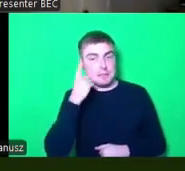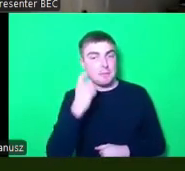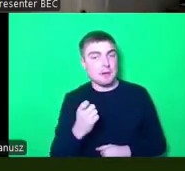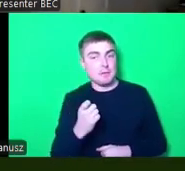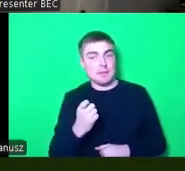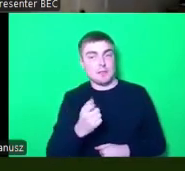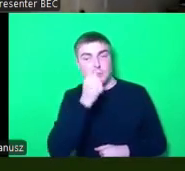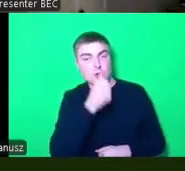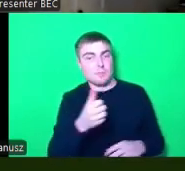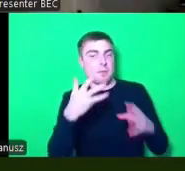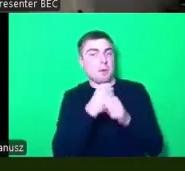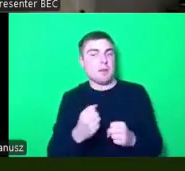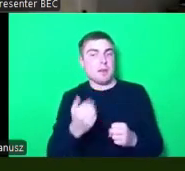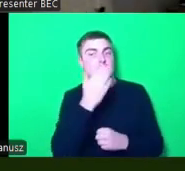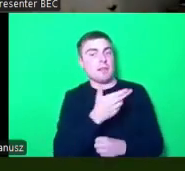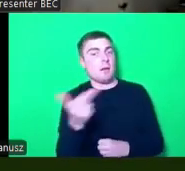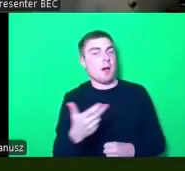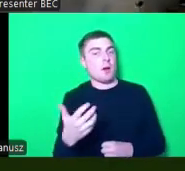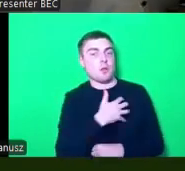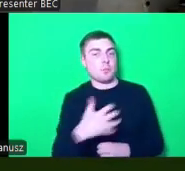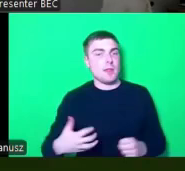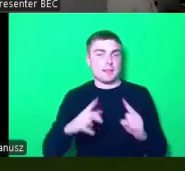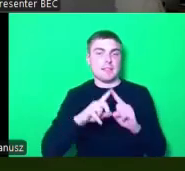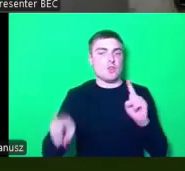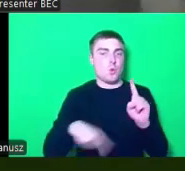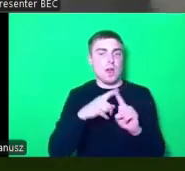has effects. So